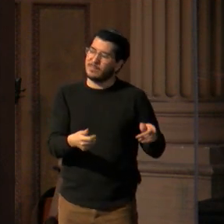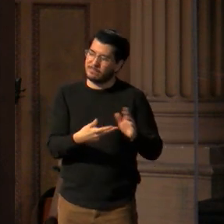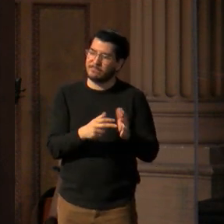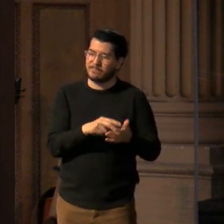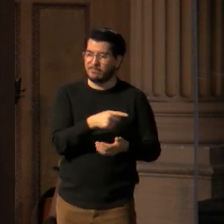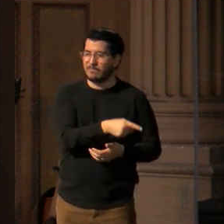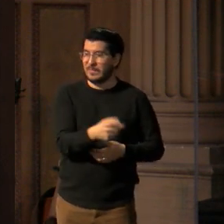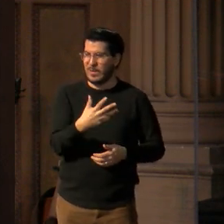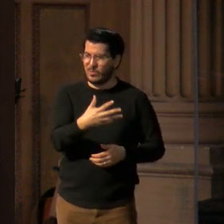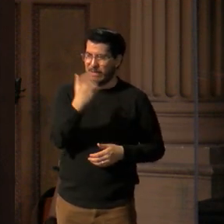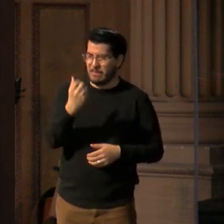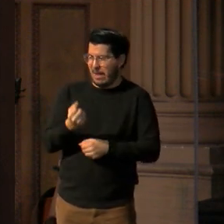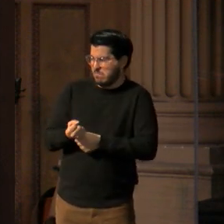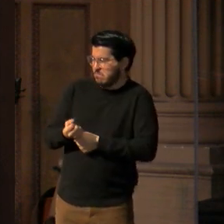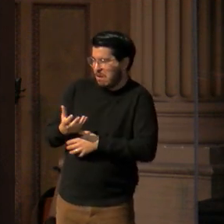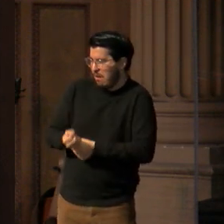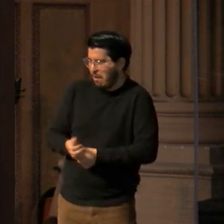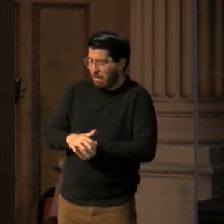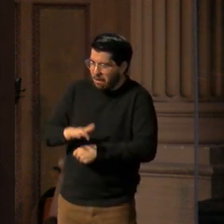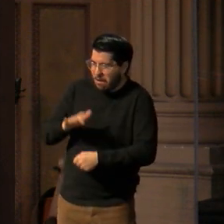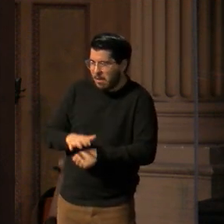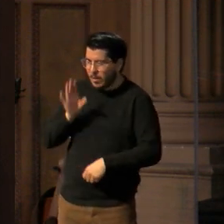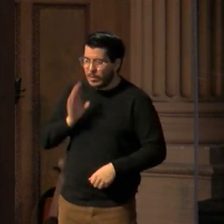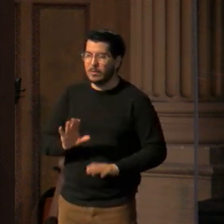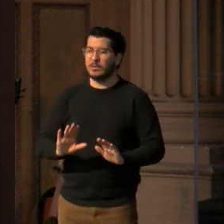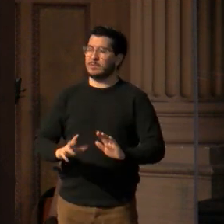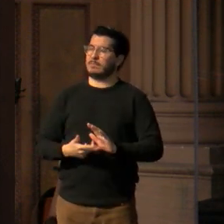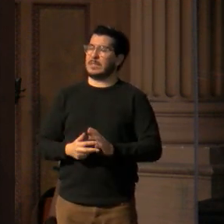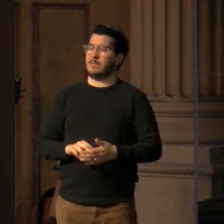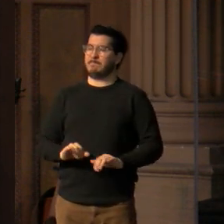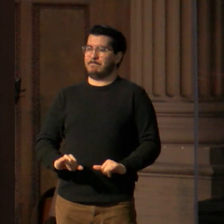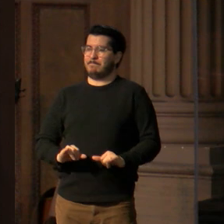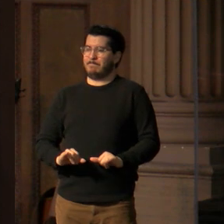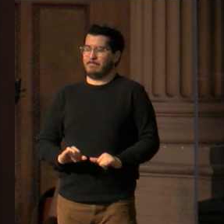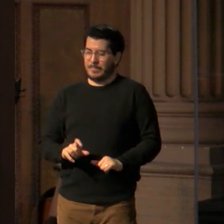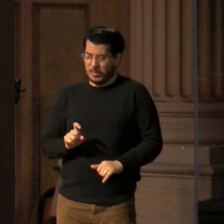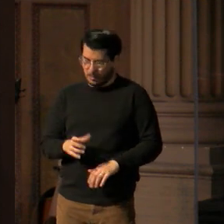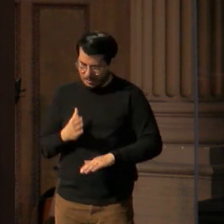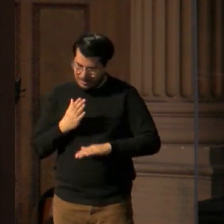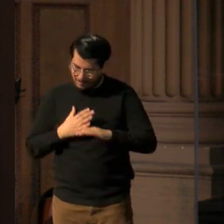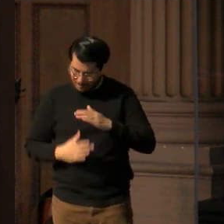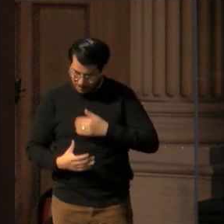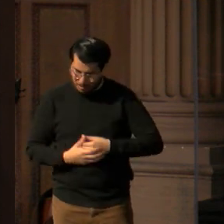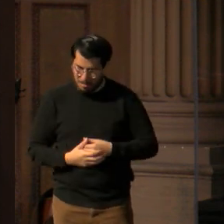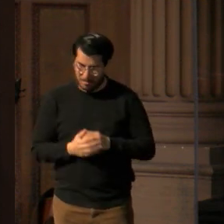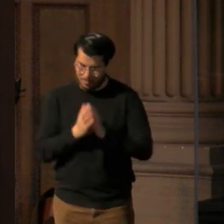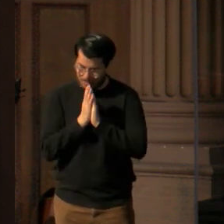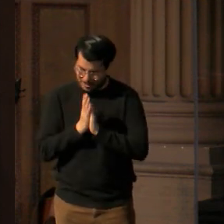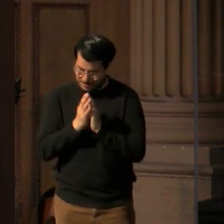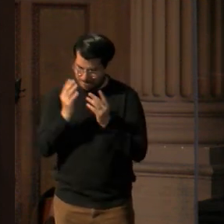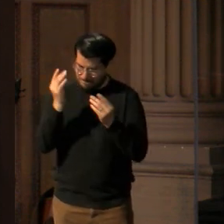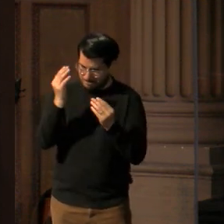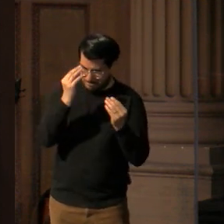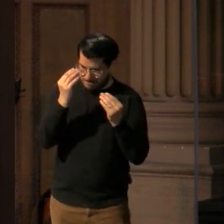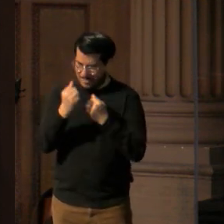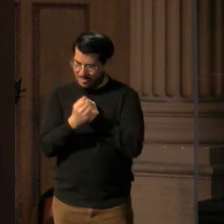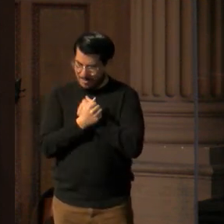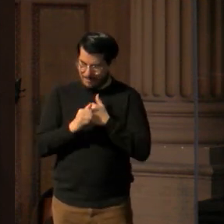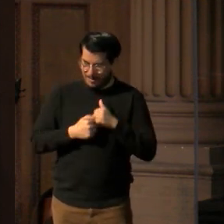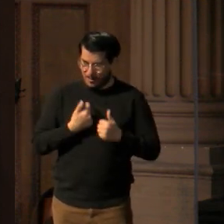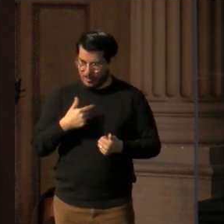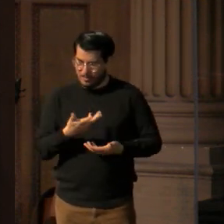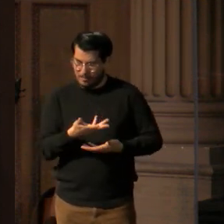and tear you to shreds. So we're supposed to be people who are humble, prayerful, loving in our dealings with people,